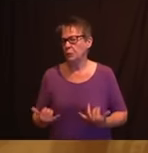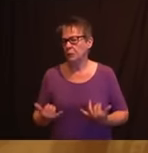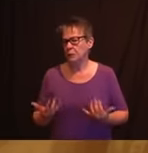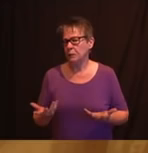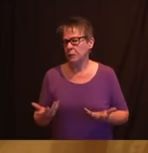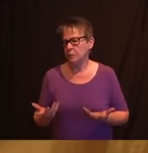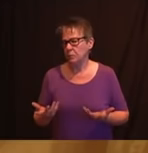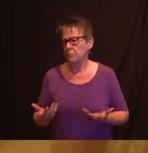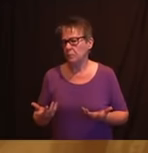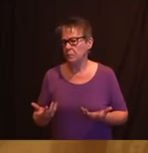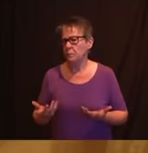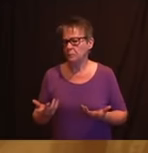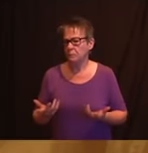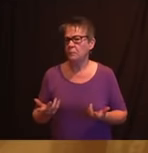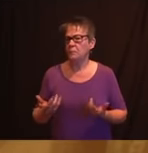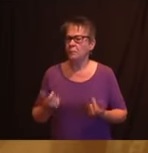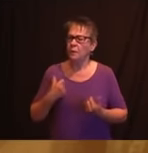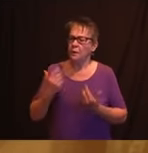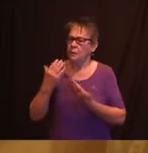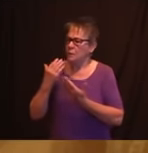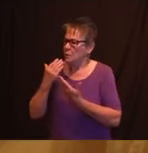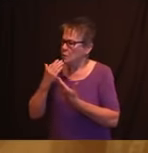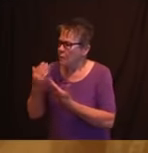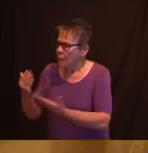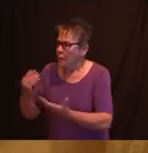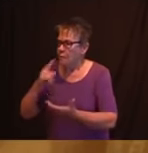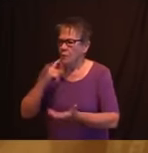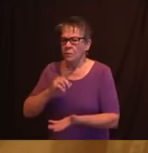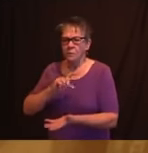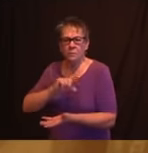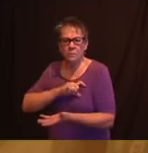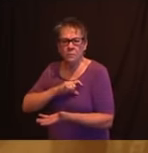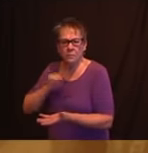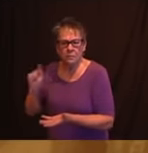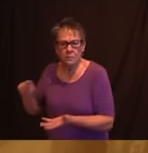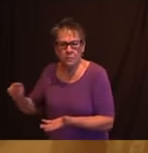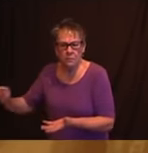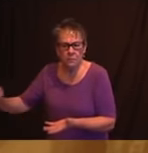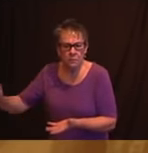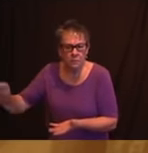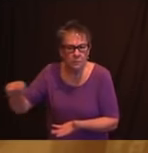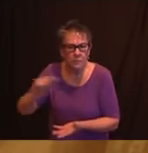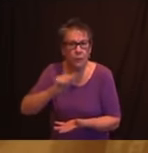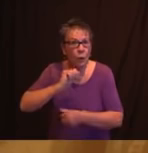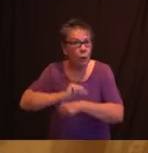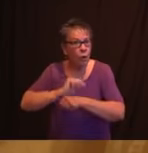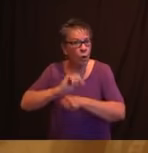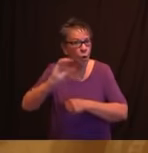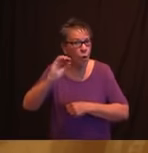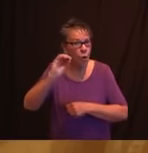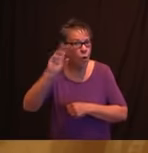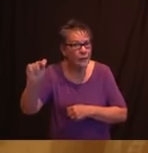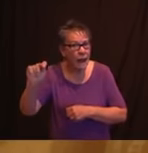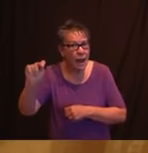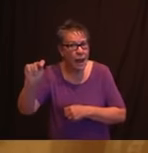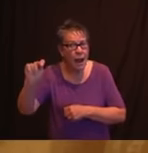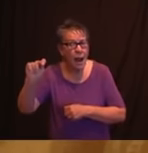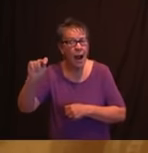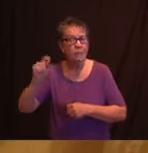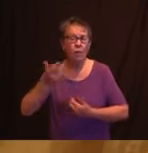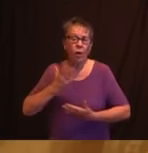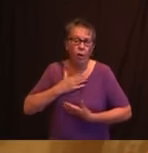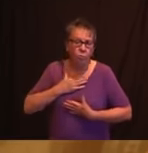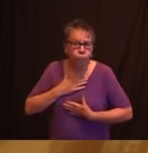reserve group in the event that we need to support a municipality or a county. So a special thank you to them and their families for their